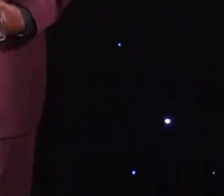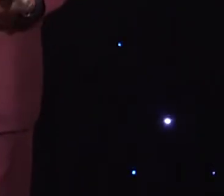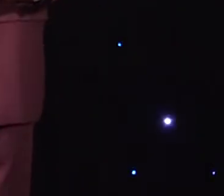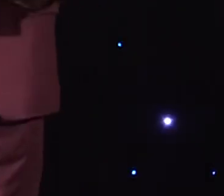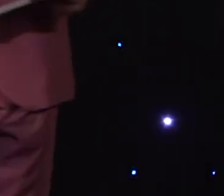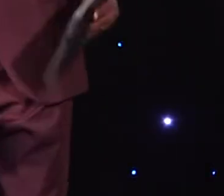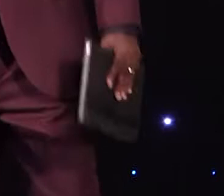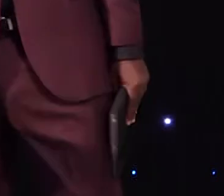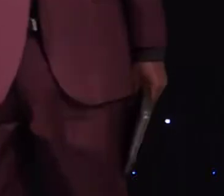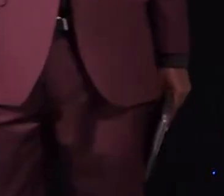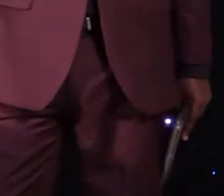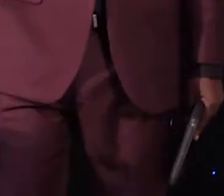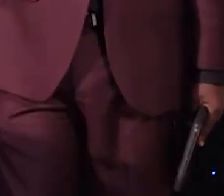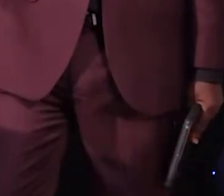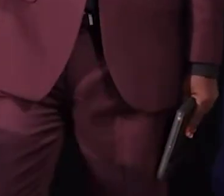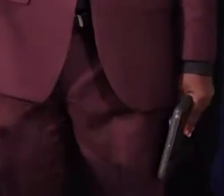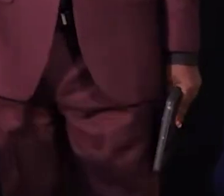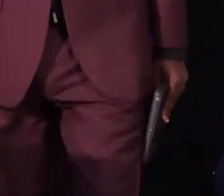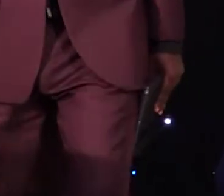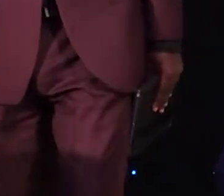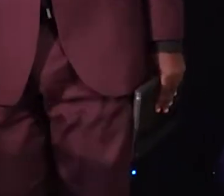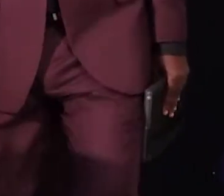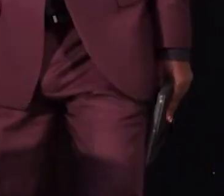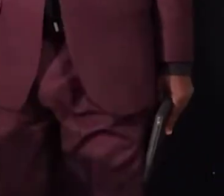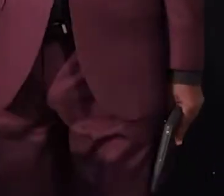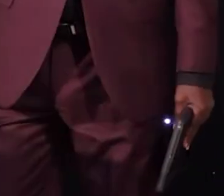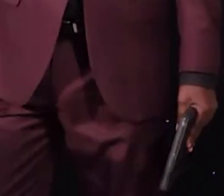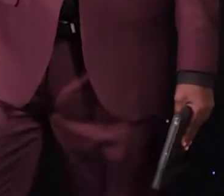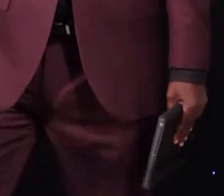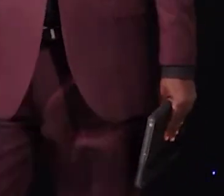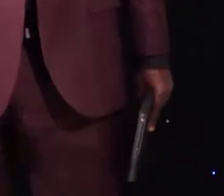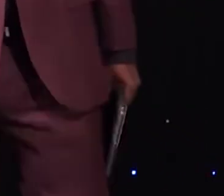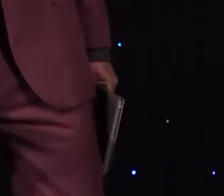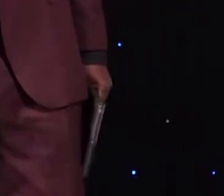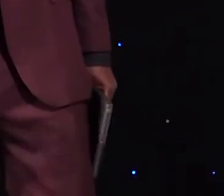Erade boye, Emma ohunami endi ensu erade.